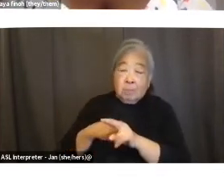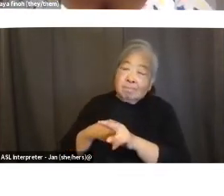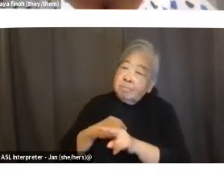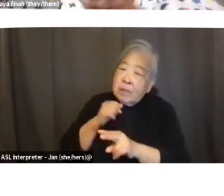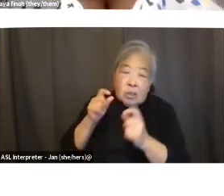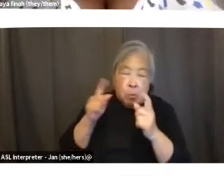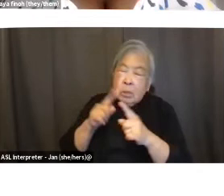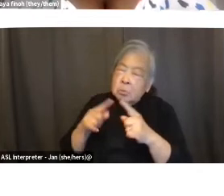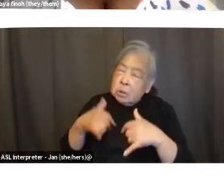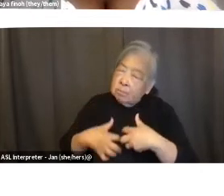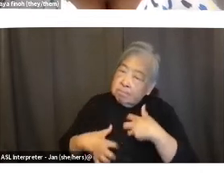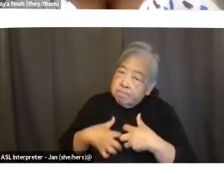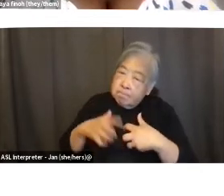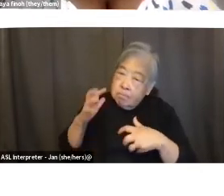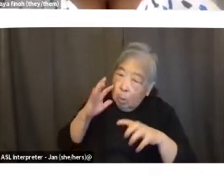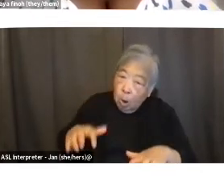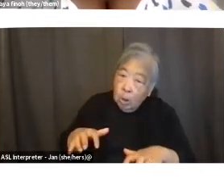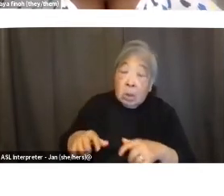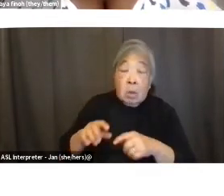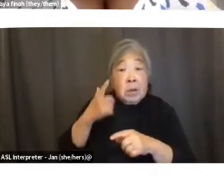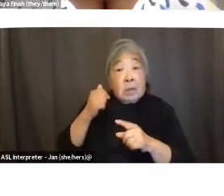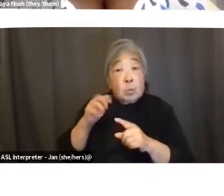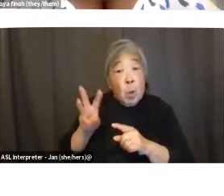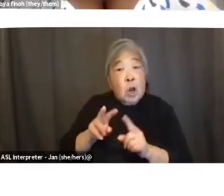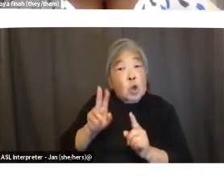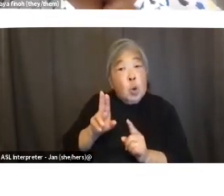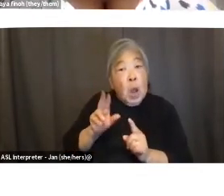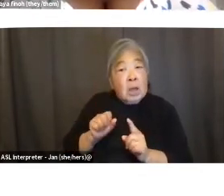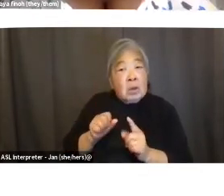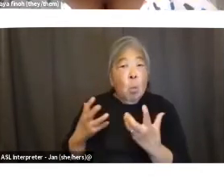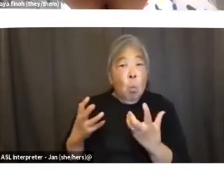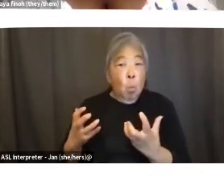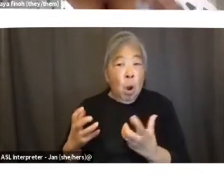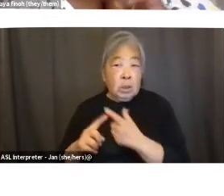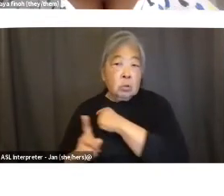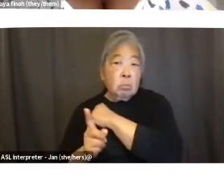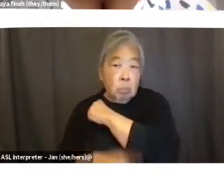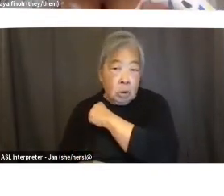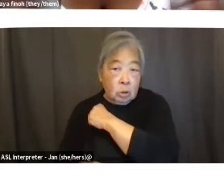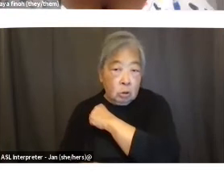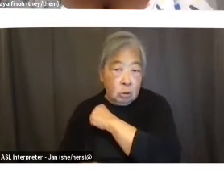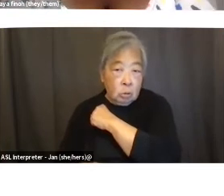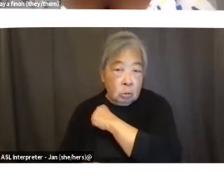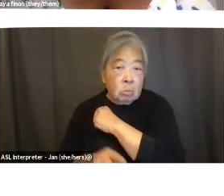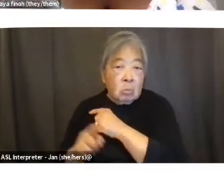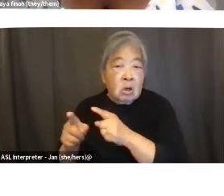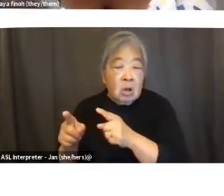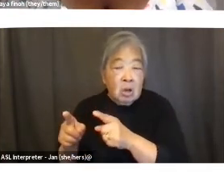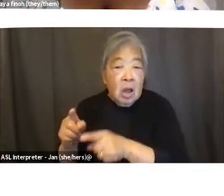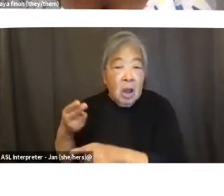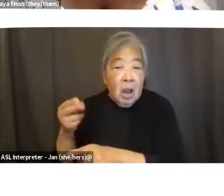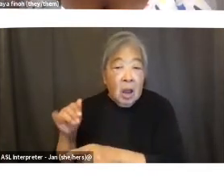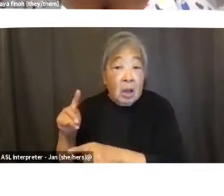because the West, particularly the United States, has always wanted to punish and meddle with the sovereignty of